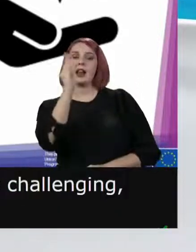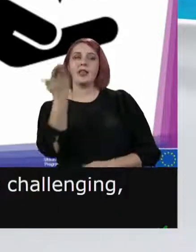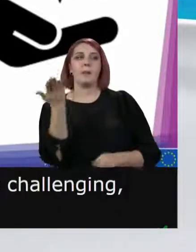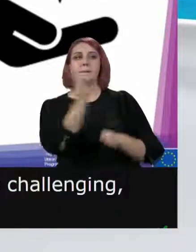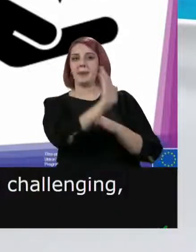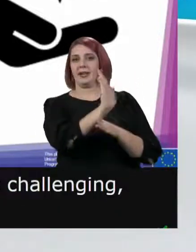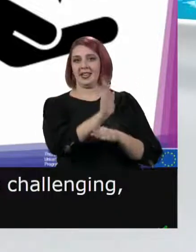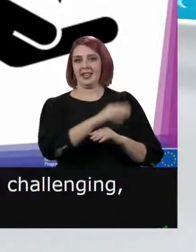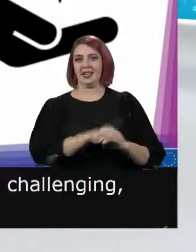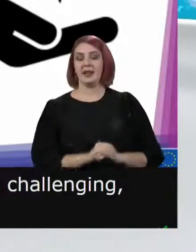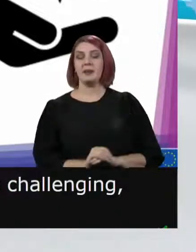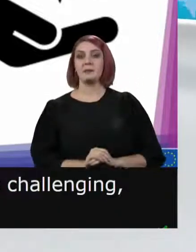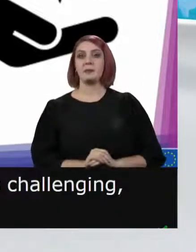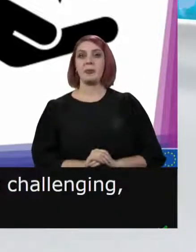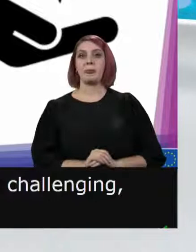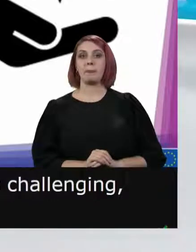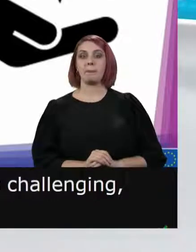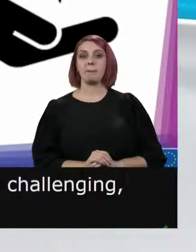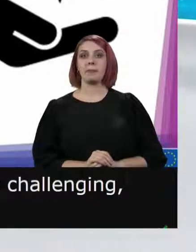added value